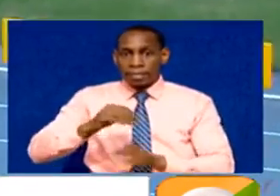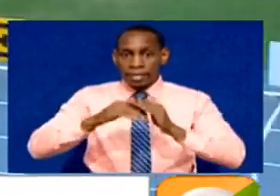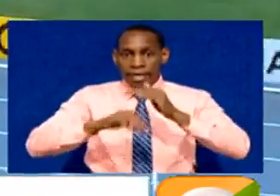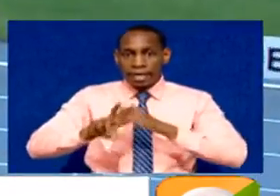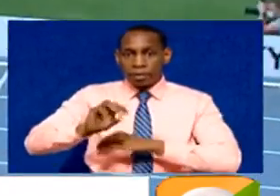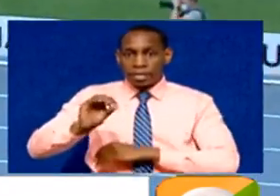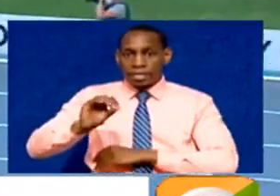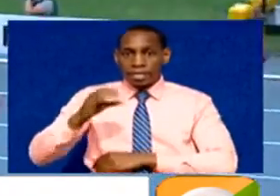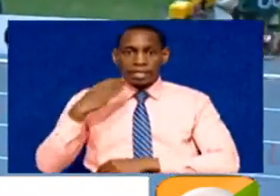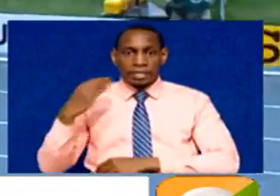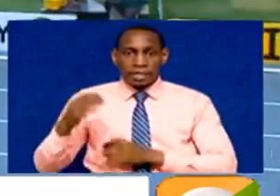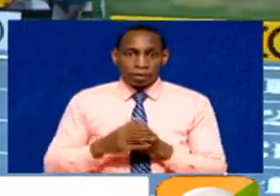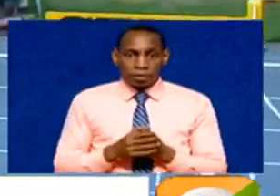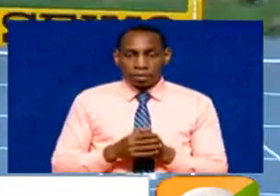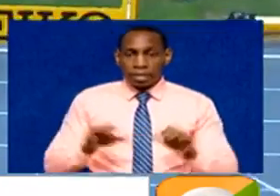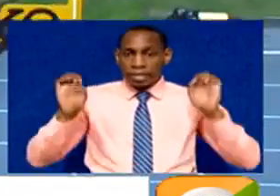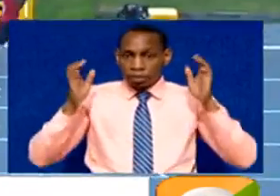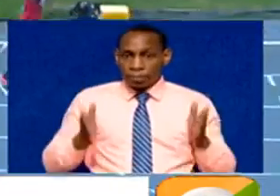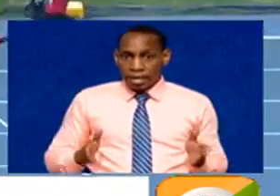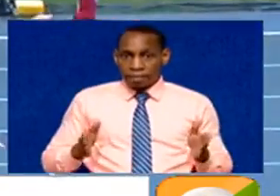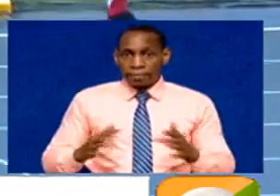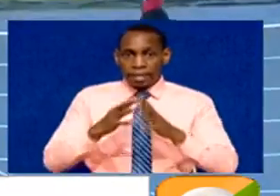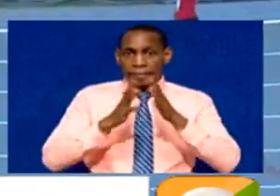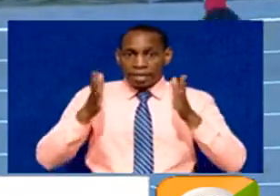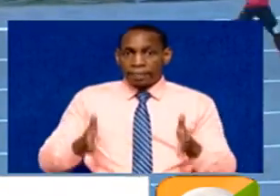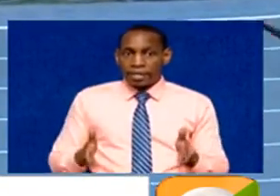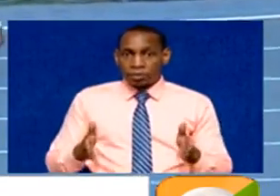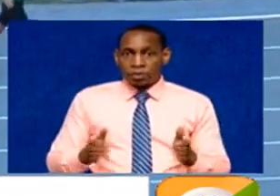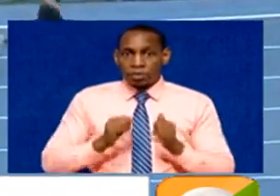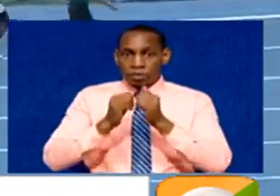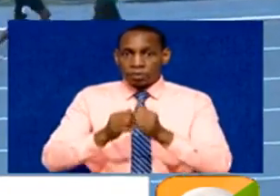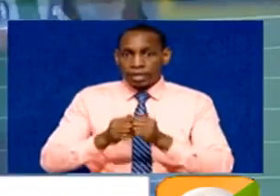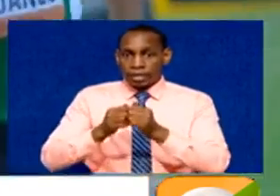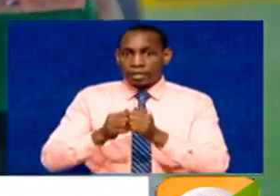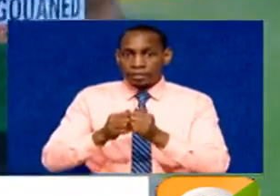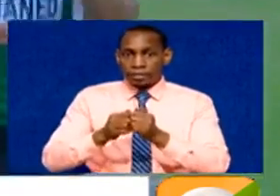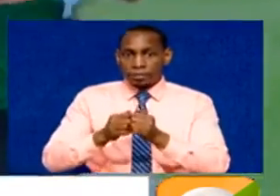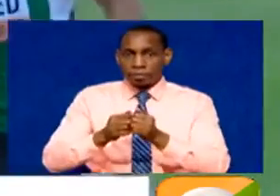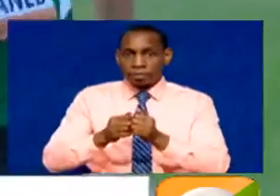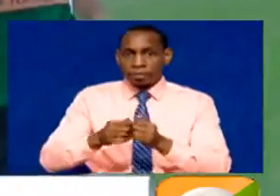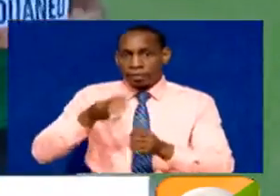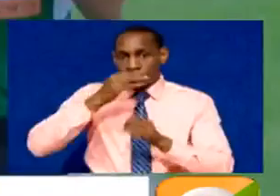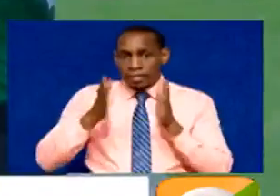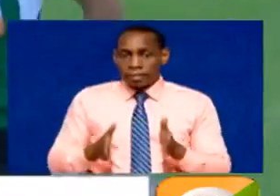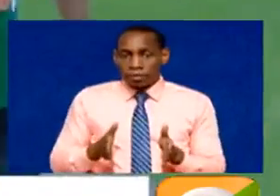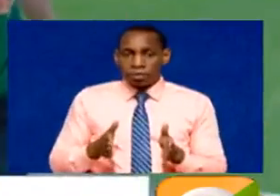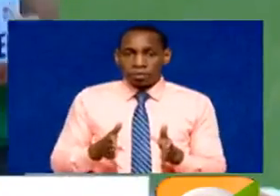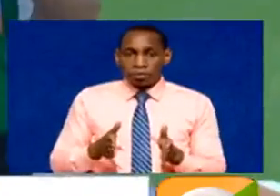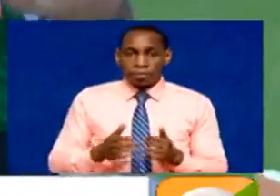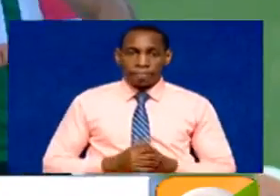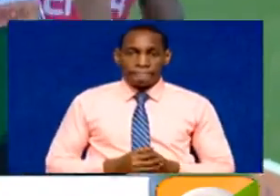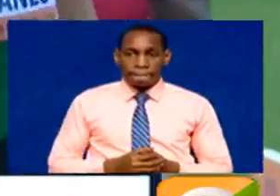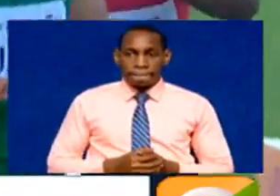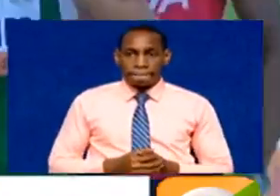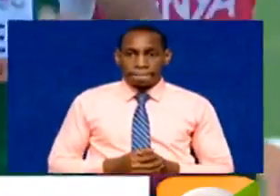20 champion Tadesse Worku of Ethiopia, Americans Sean Burnell and Arion Knighton, as well as French junior hurdle star